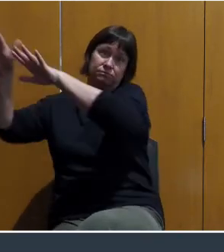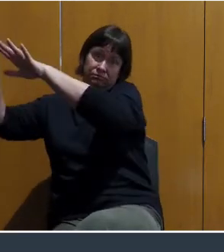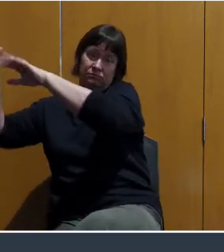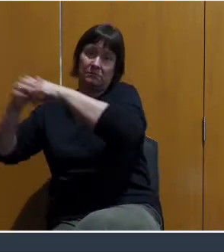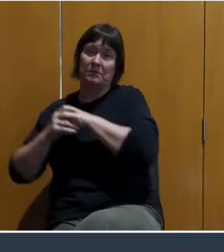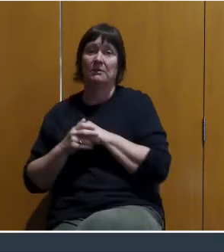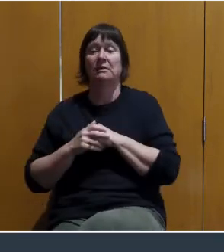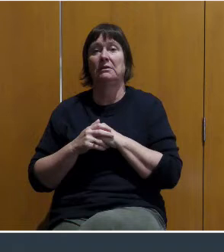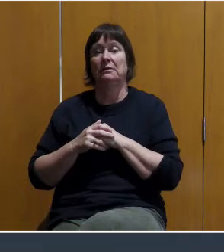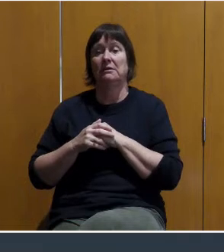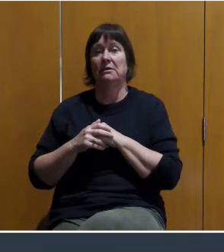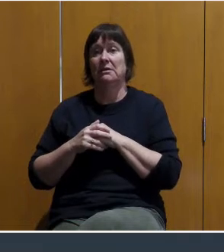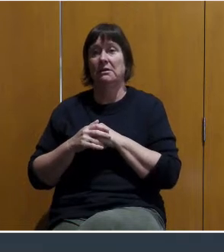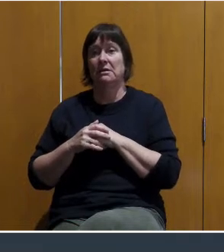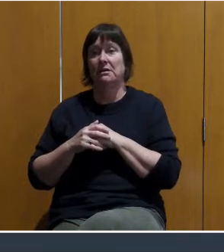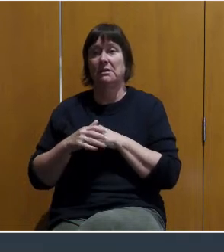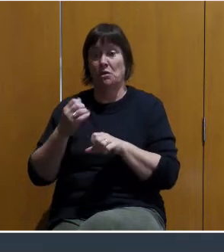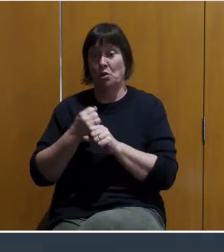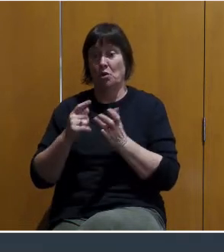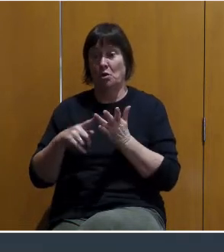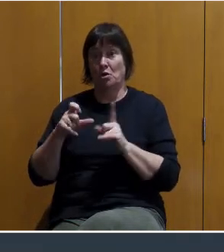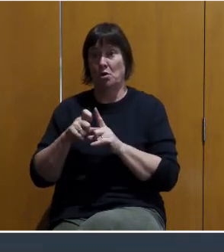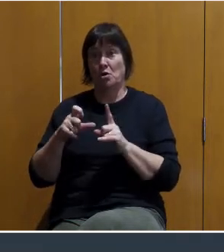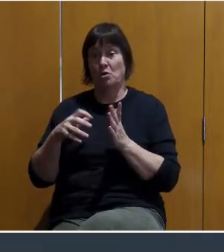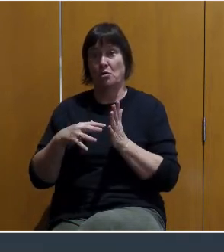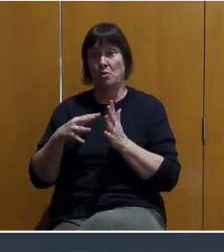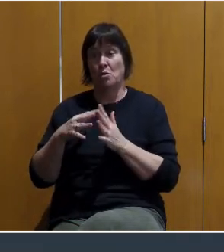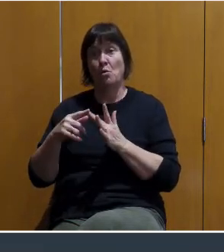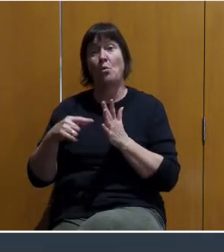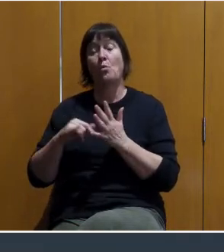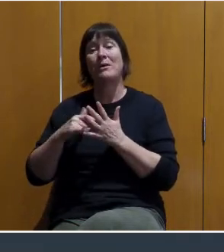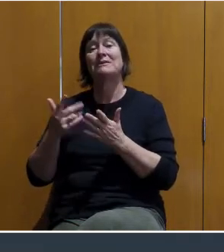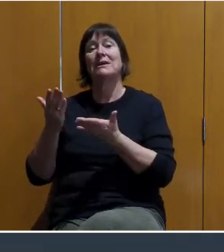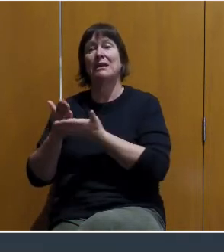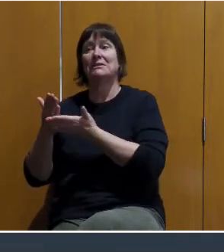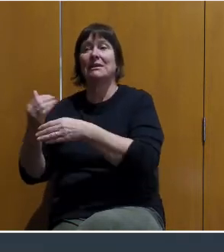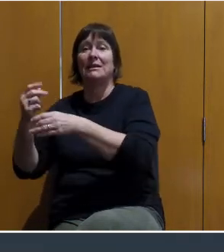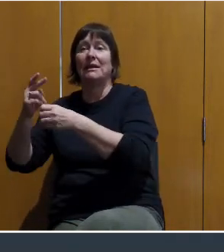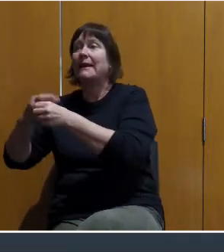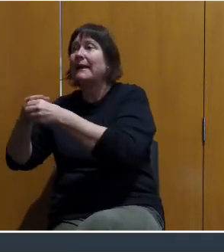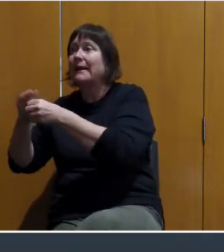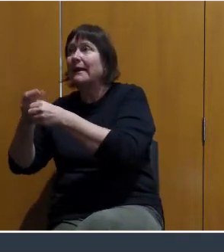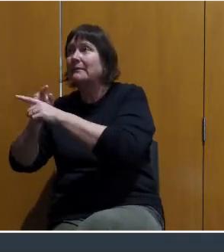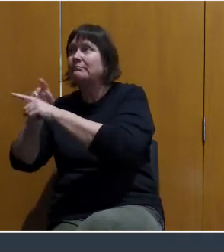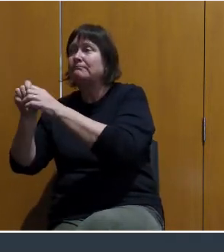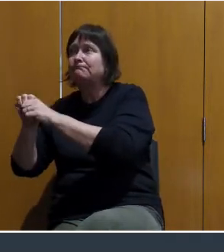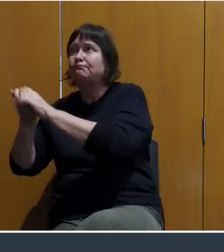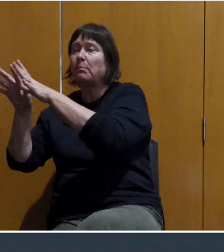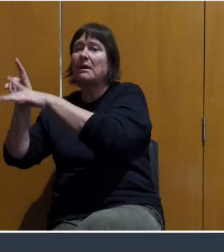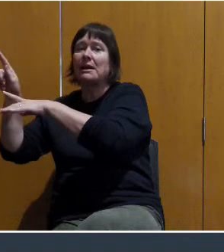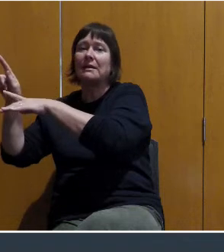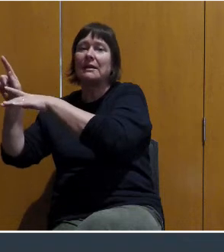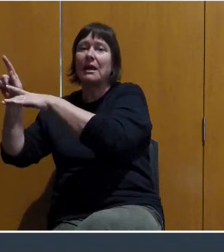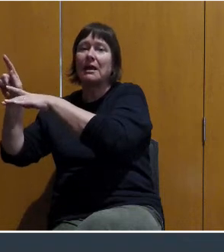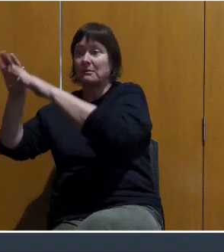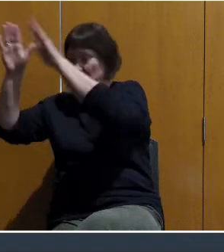the godwits actually breed in Alaska, and then they come to New Zealand to feed in our summer.